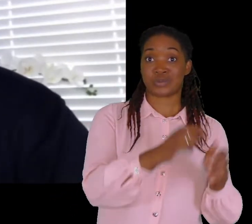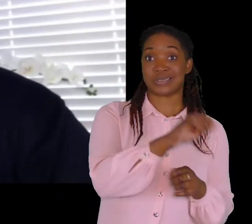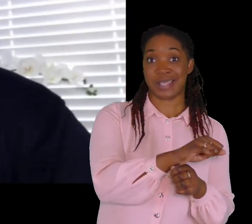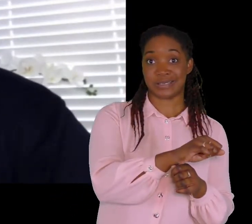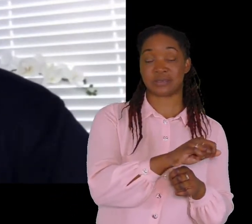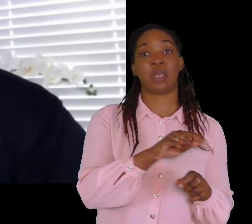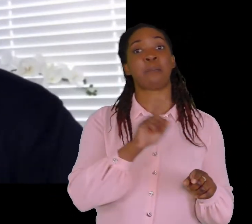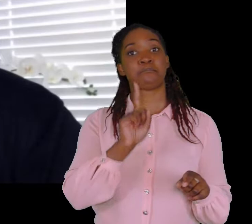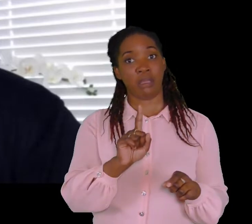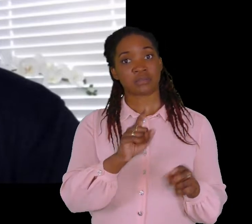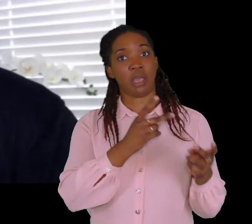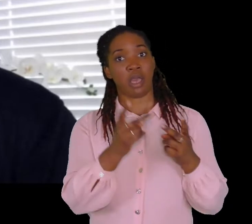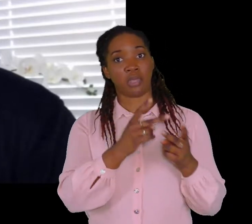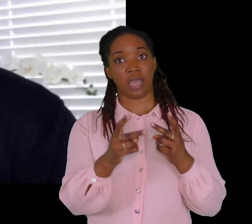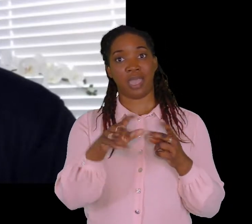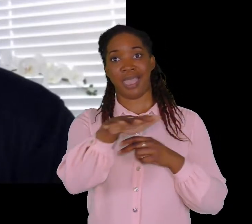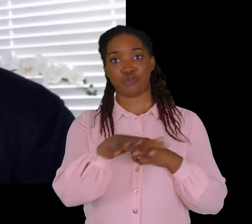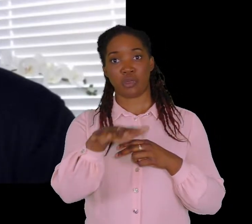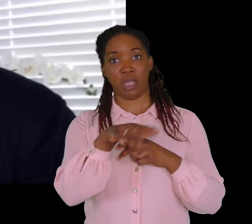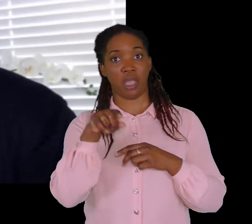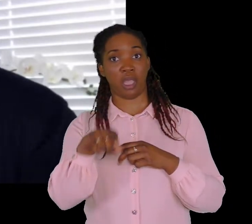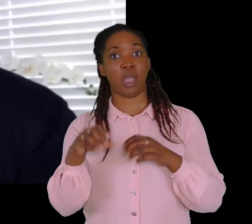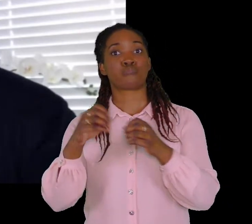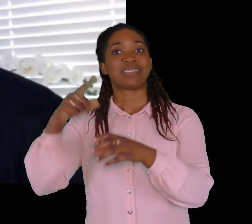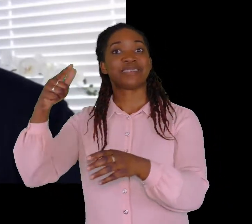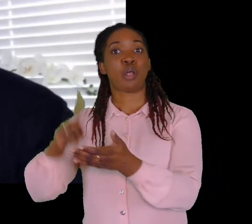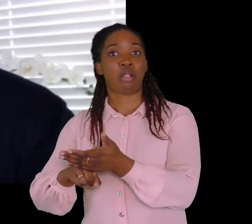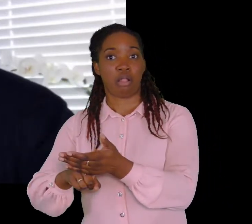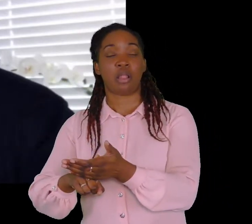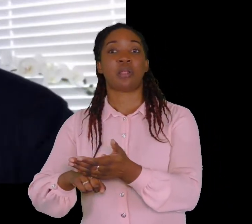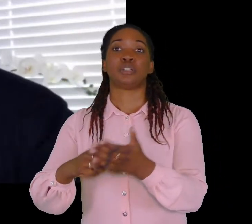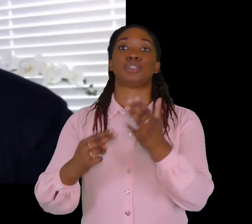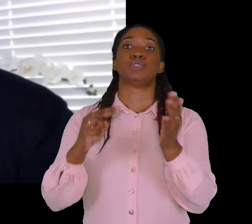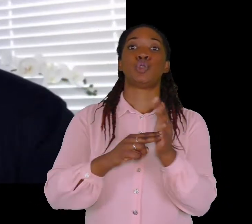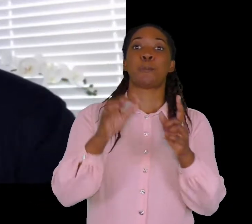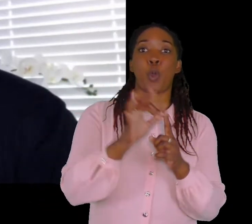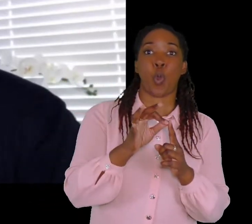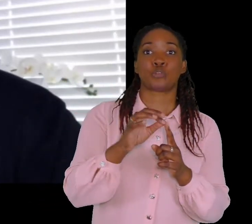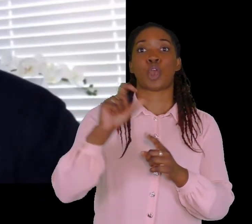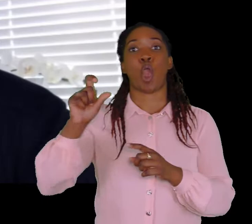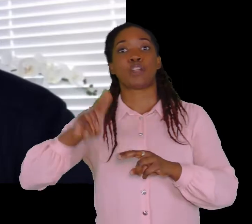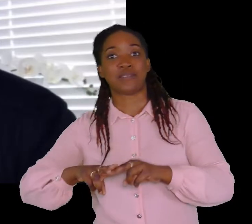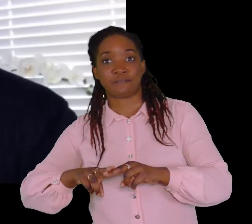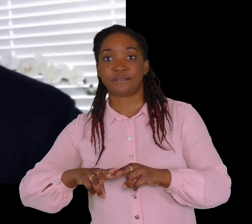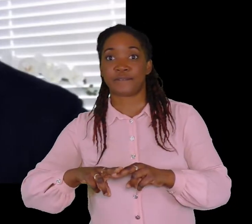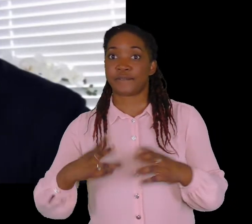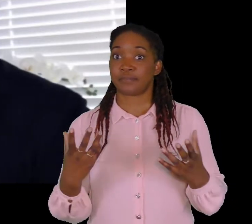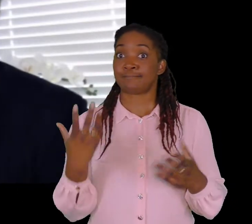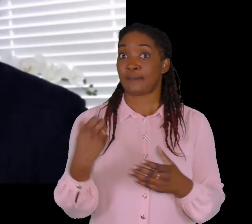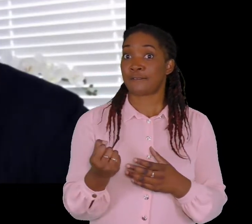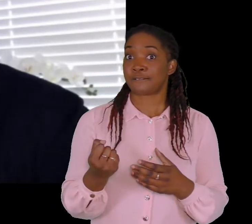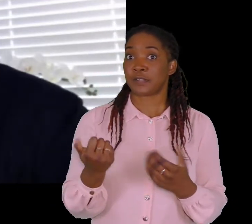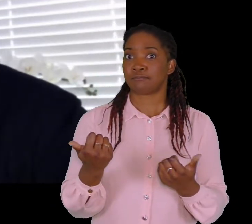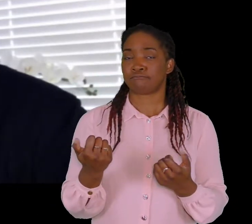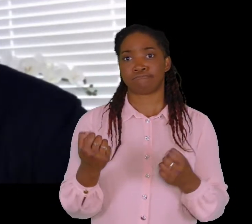Bristol, in Newport, in Cardiff. They were also encased by the spectre of violence